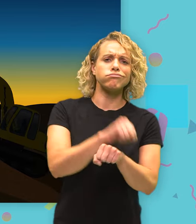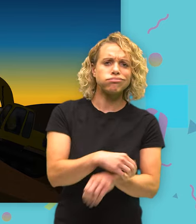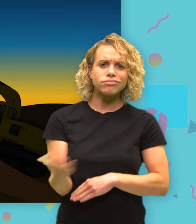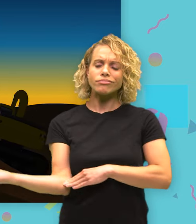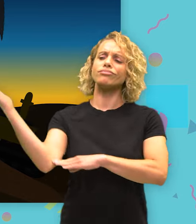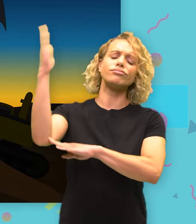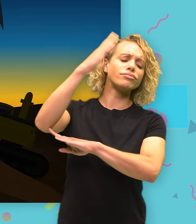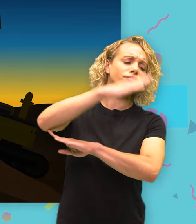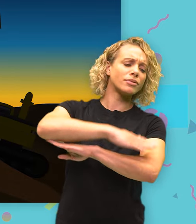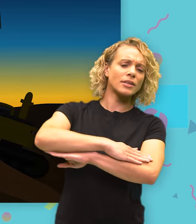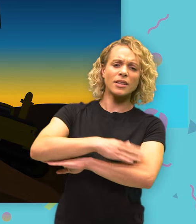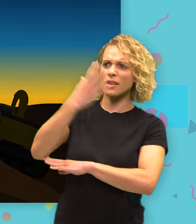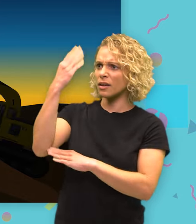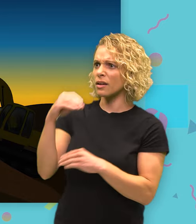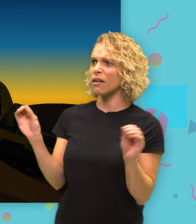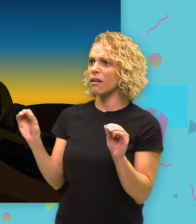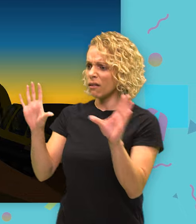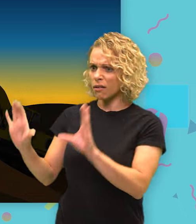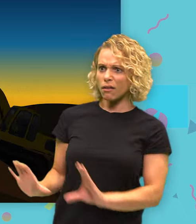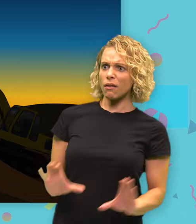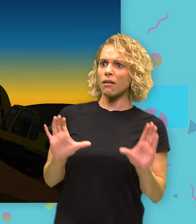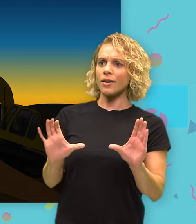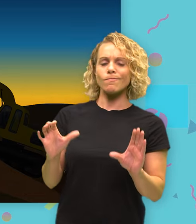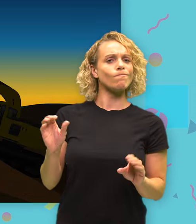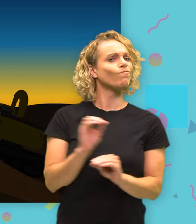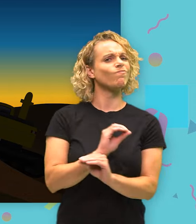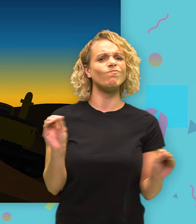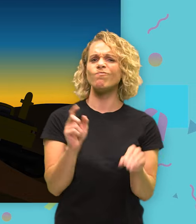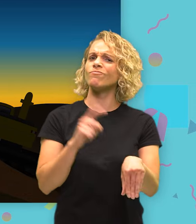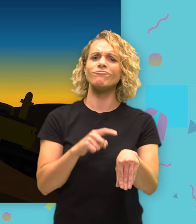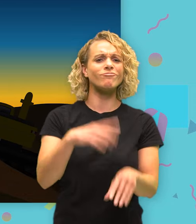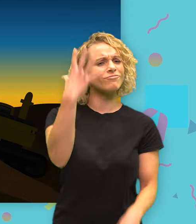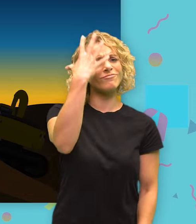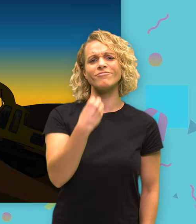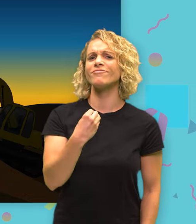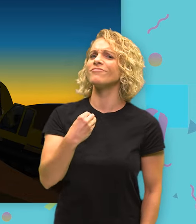that I work all day? Do you ever sleep? No time for